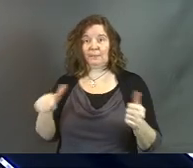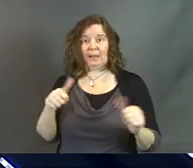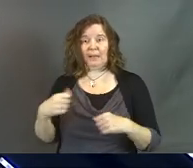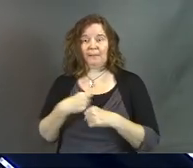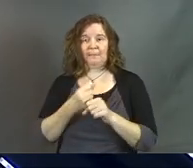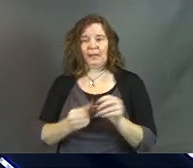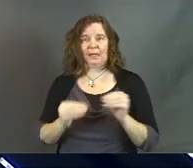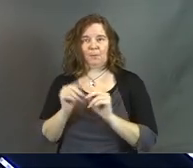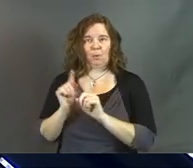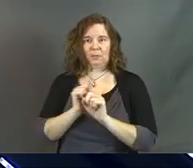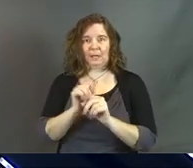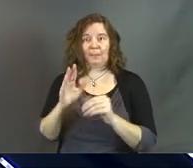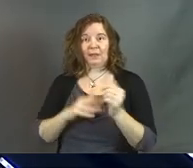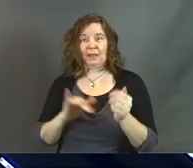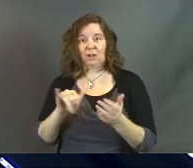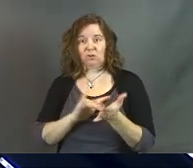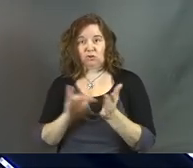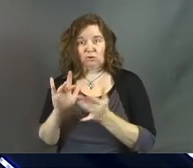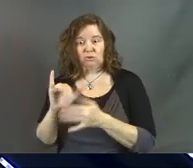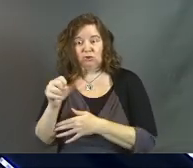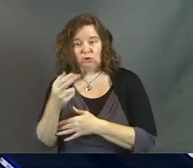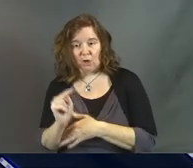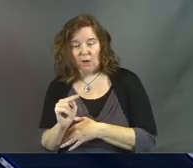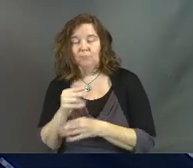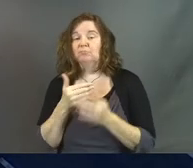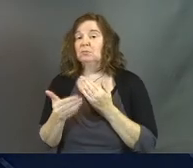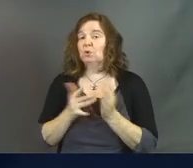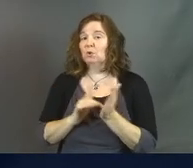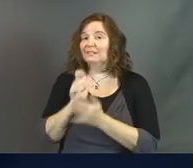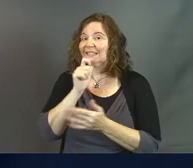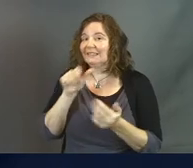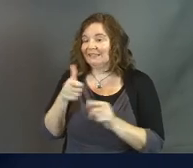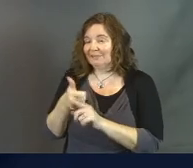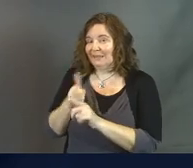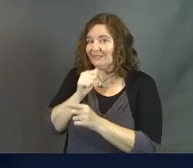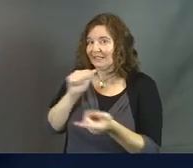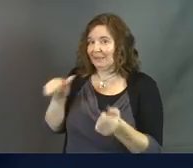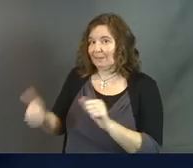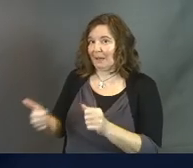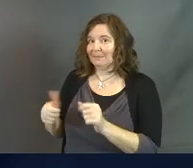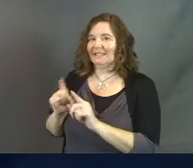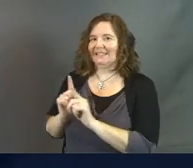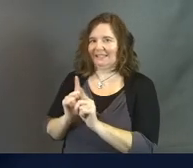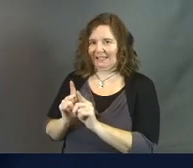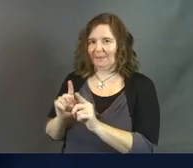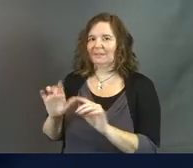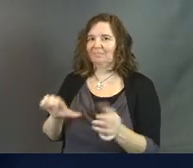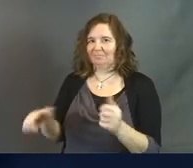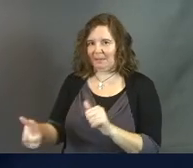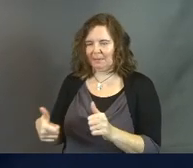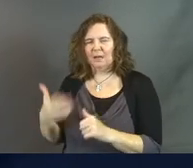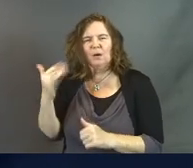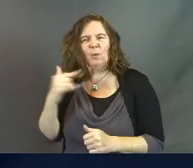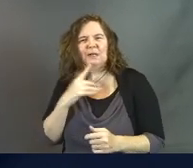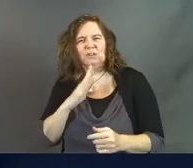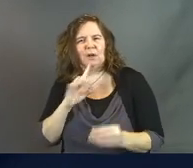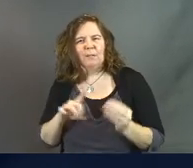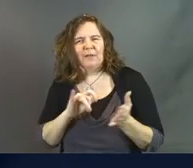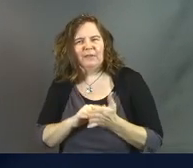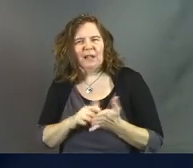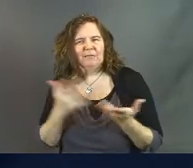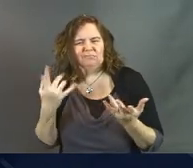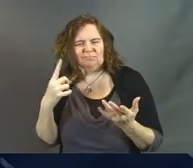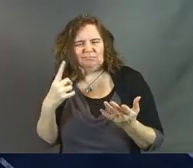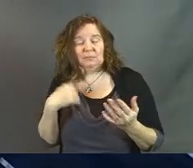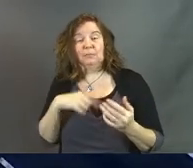and making more disciples than John. Though Jesus didn't baptize them, his disciples did. Now, why is he even talking about that?